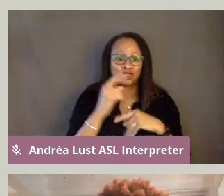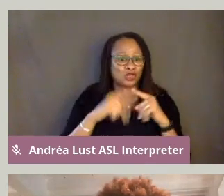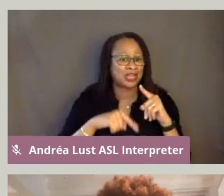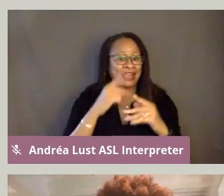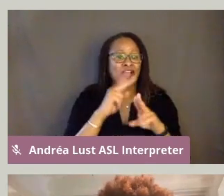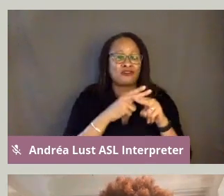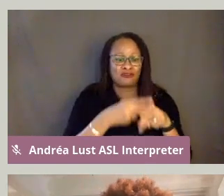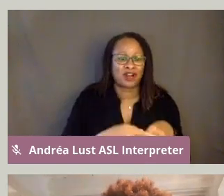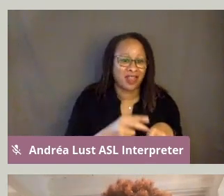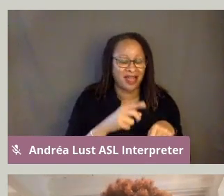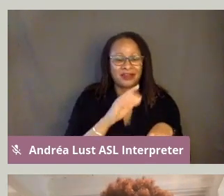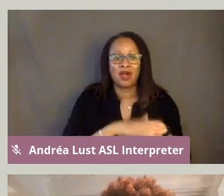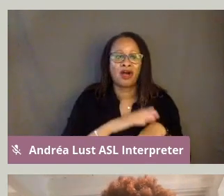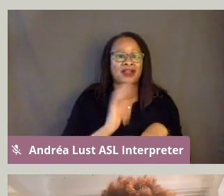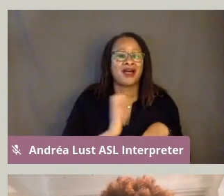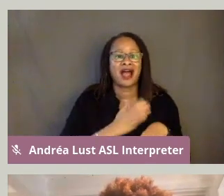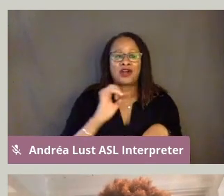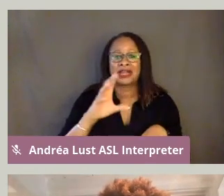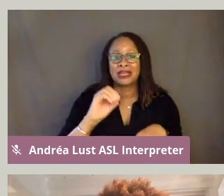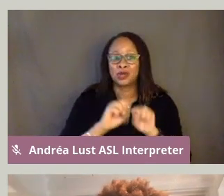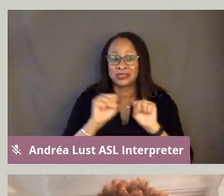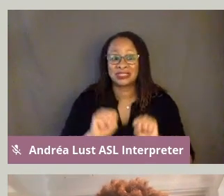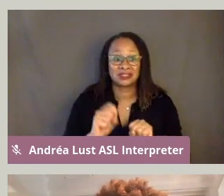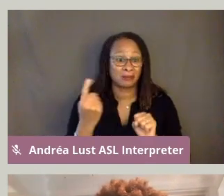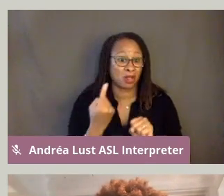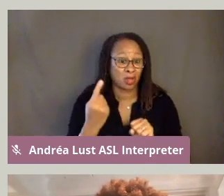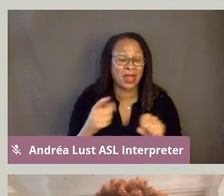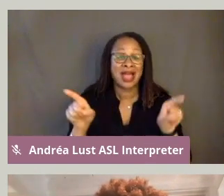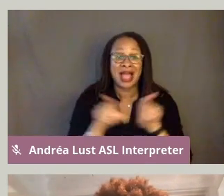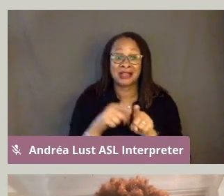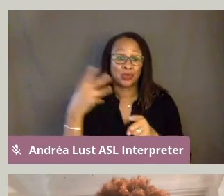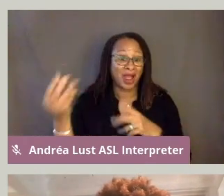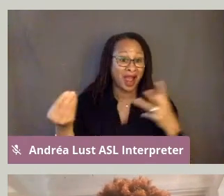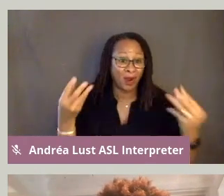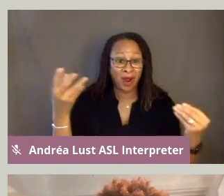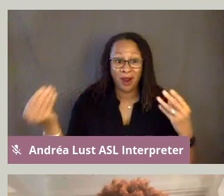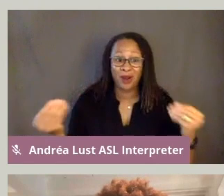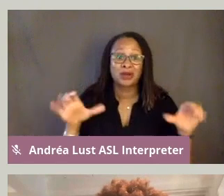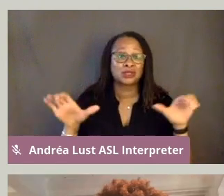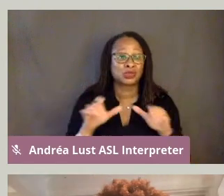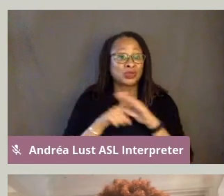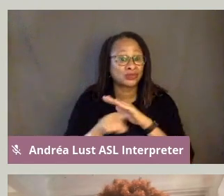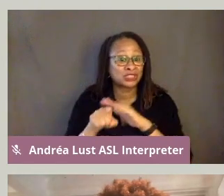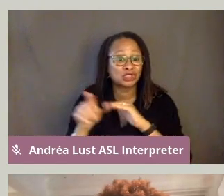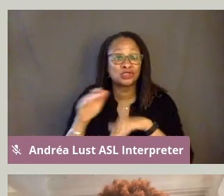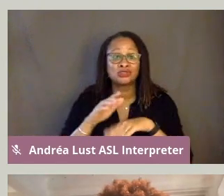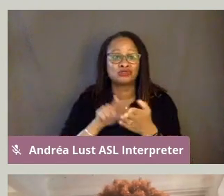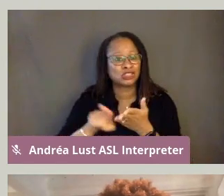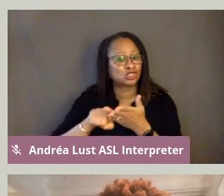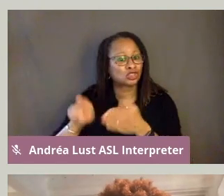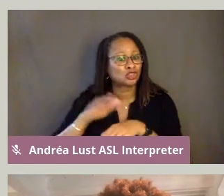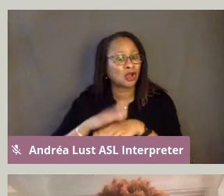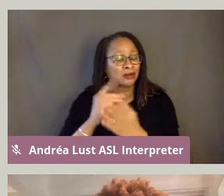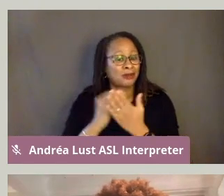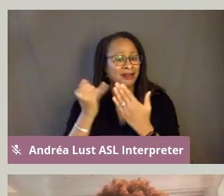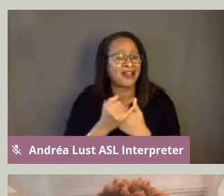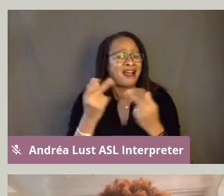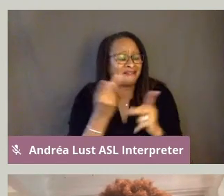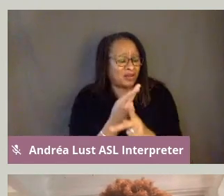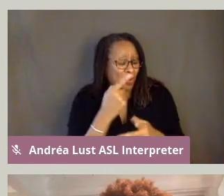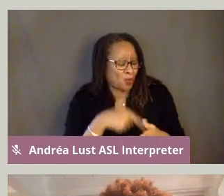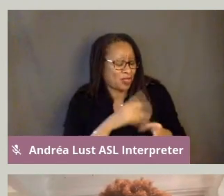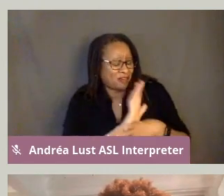our ecosystem alone. I think that's really key. So as we're out there doing the research on the project and figuring out what the film's about, we're